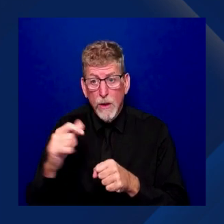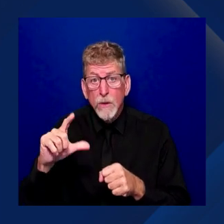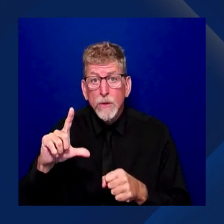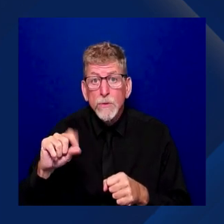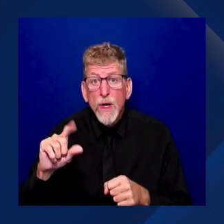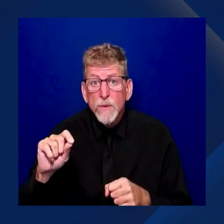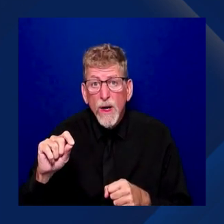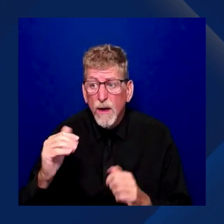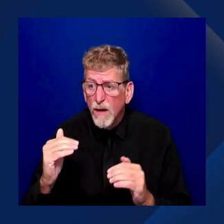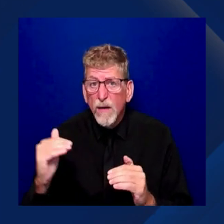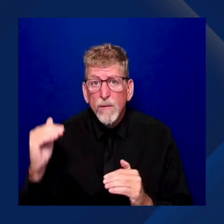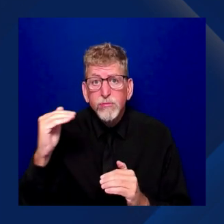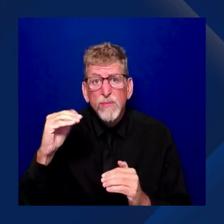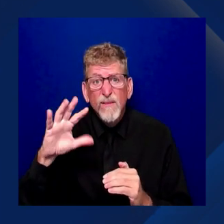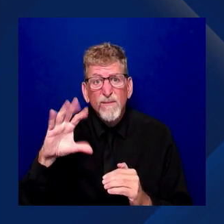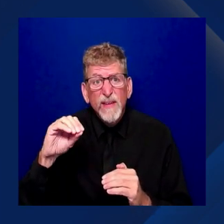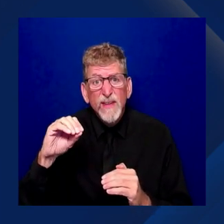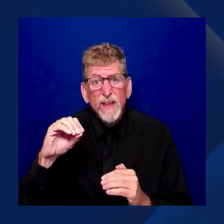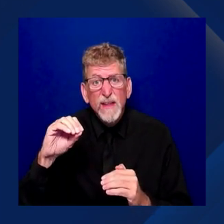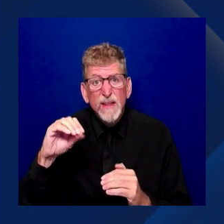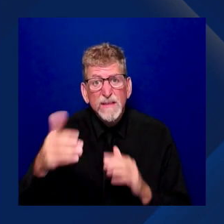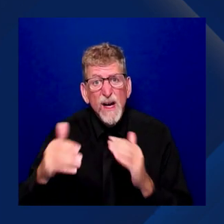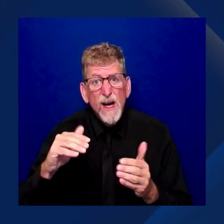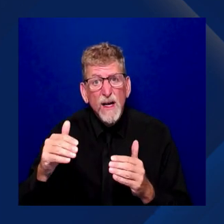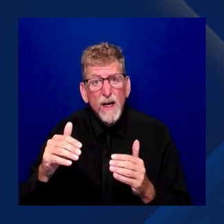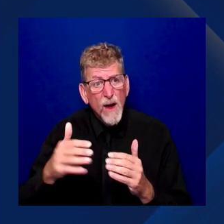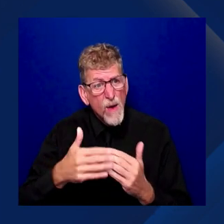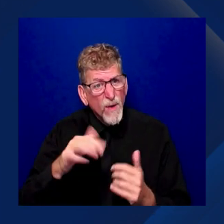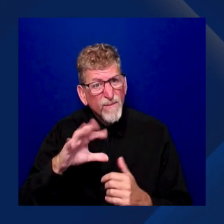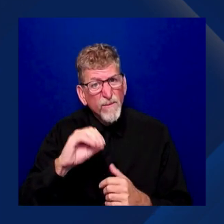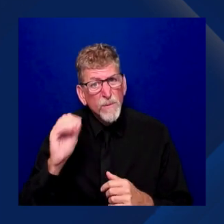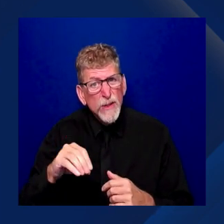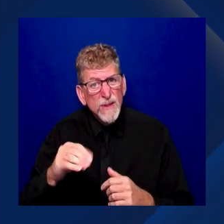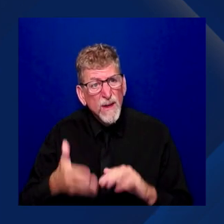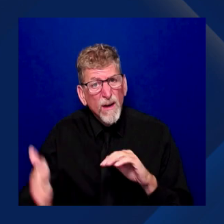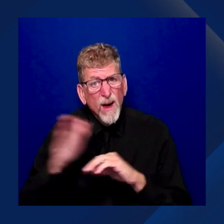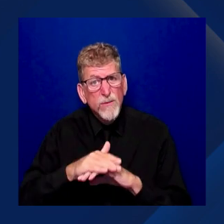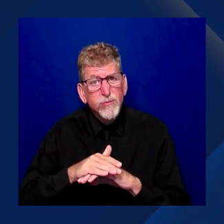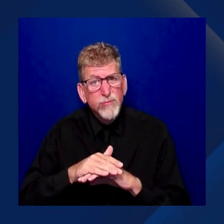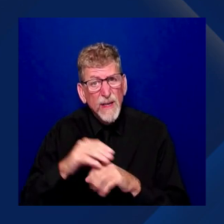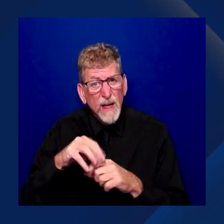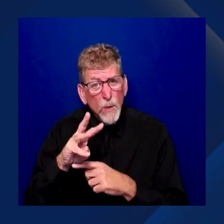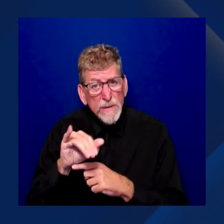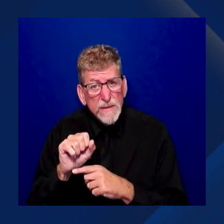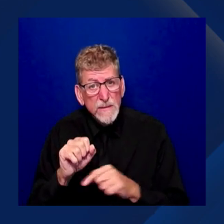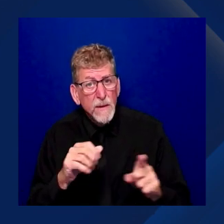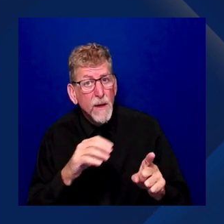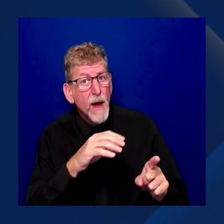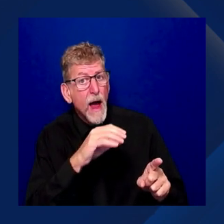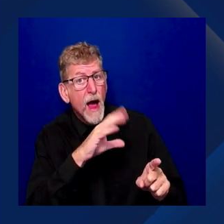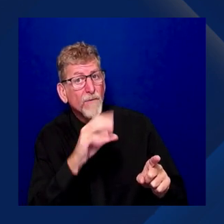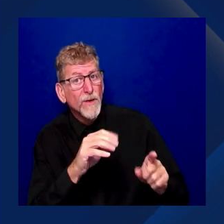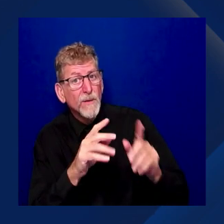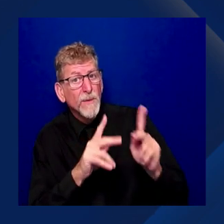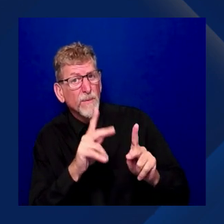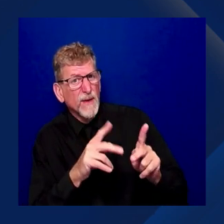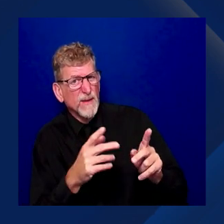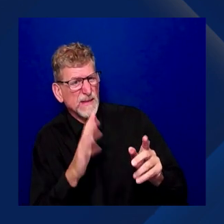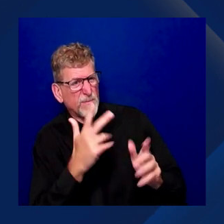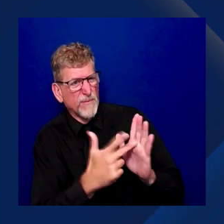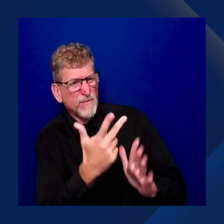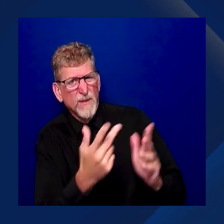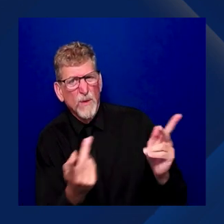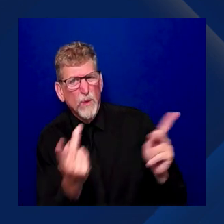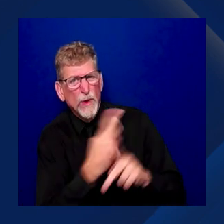Wisconsin. African-American women in my state are 5 times more likely to die in pregnancy, and Black infant mortality has